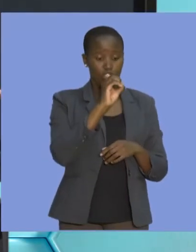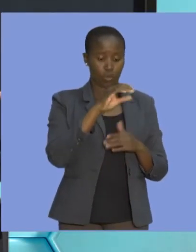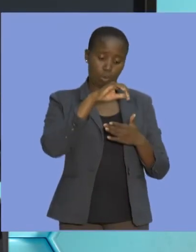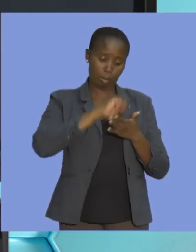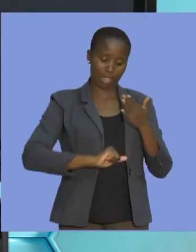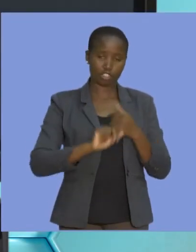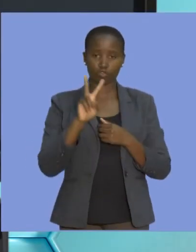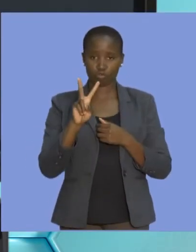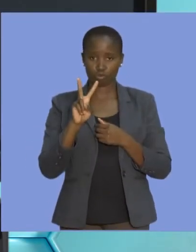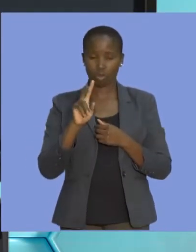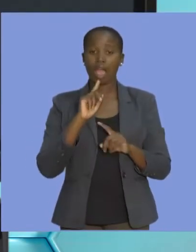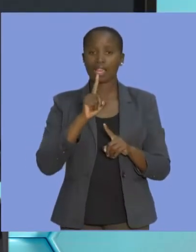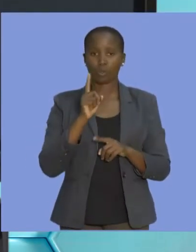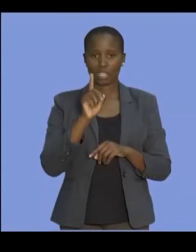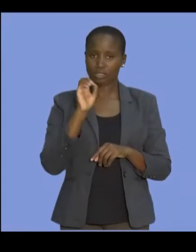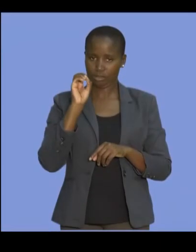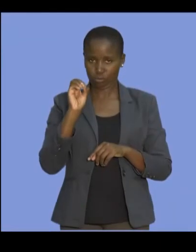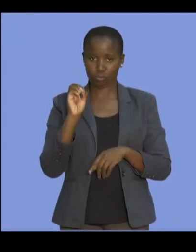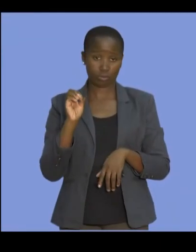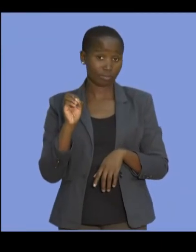will give us 0.